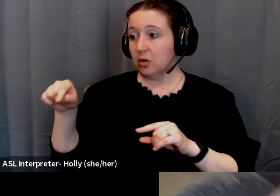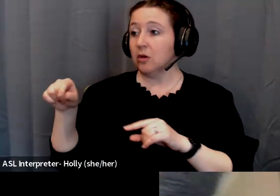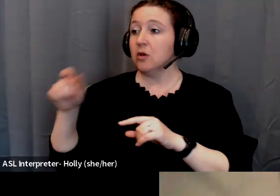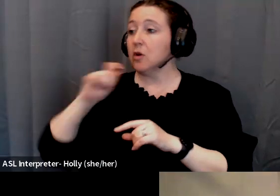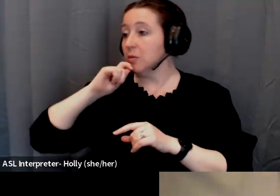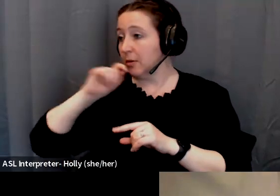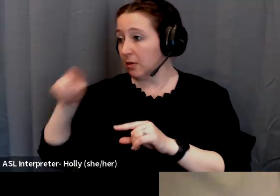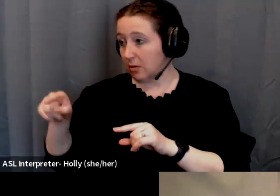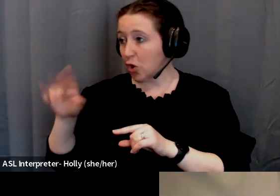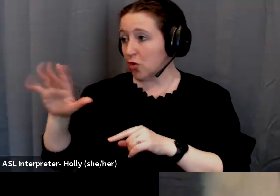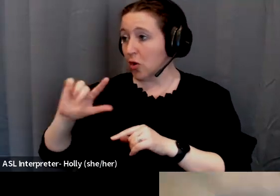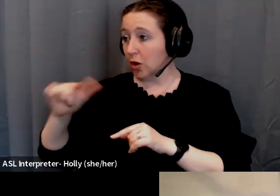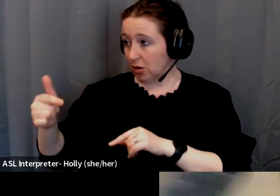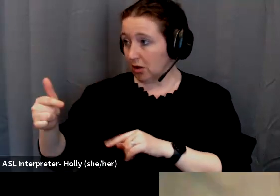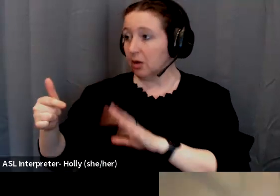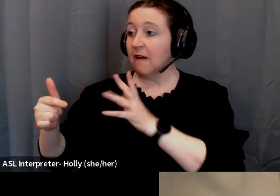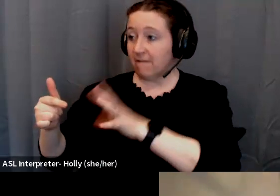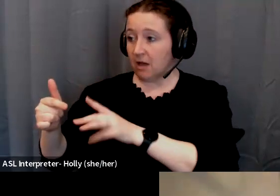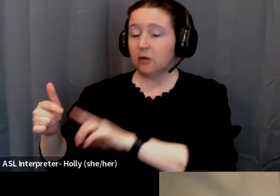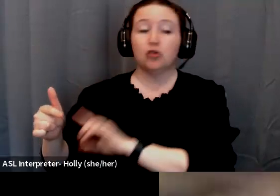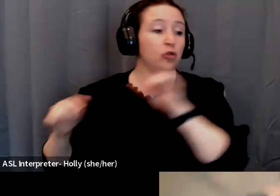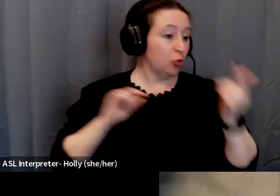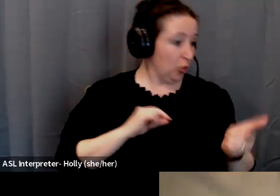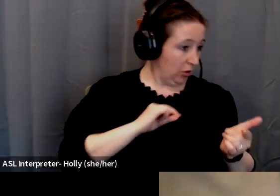the people at the microphone so that we are,